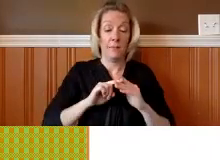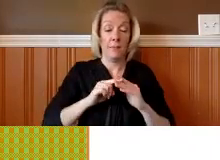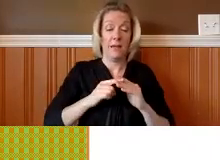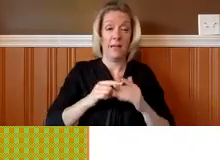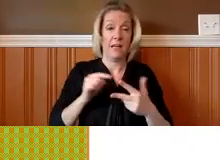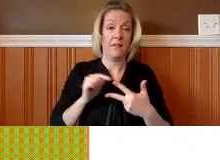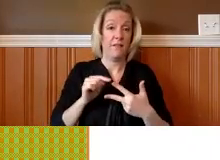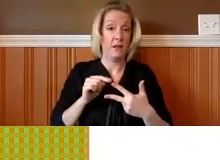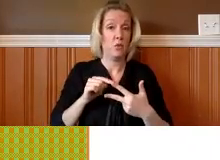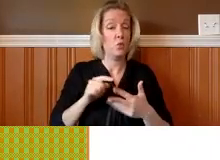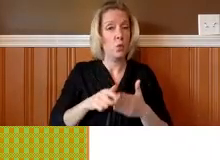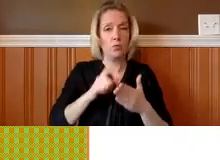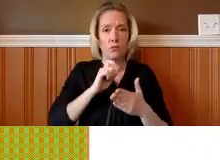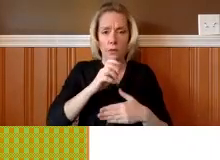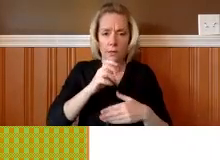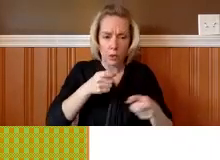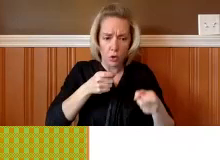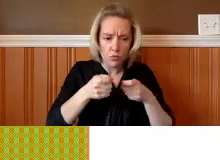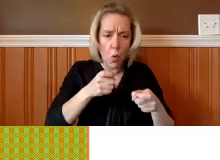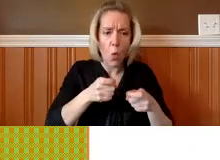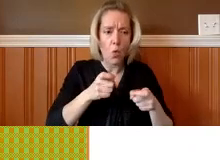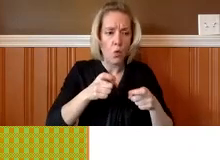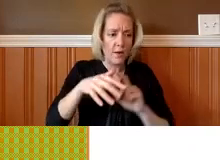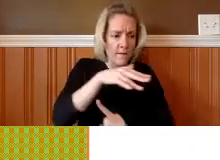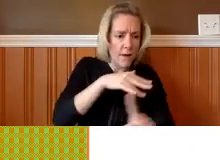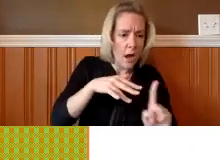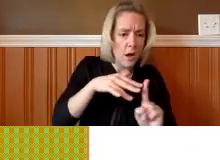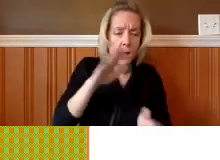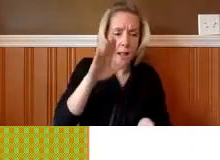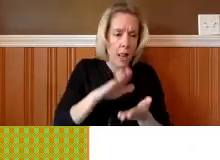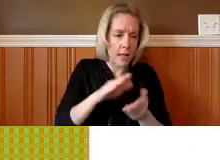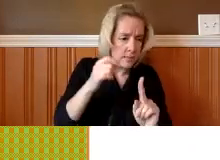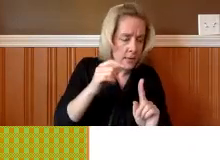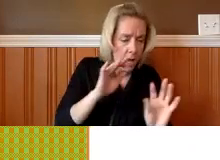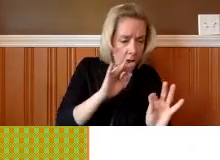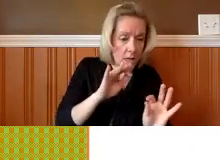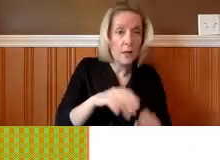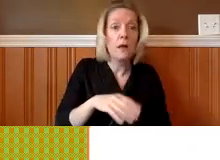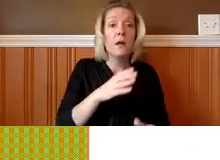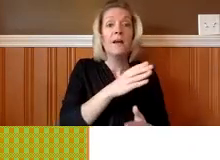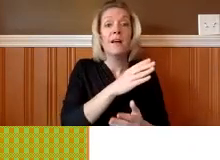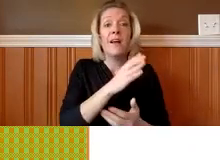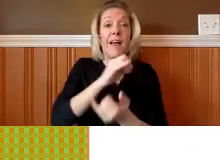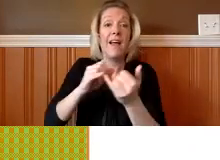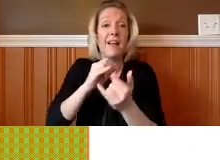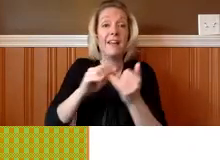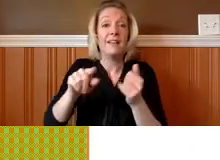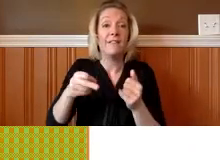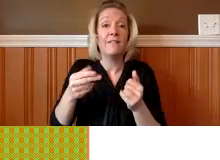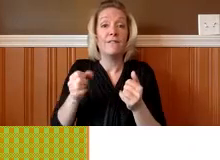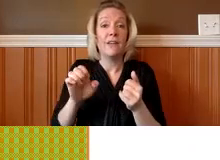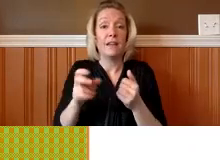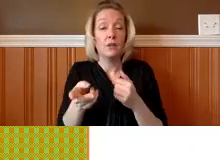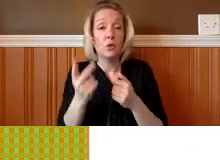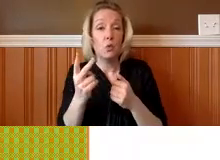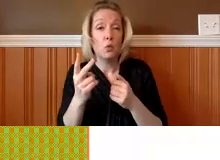functional vision. But when we think about a high phase 2, which is going to be almost a 7, we're seeing them being able